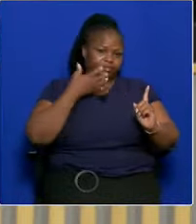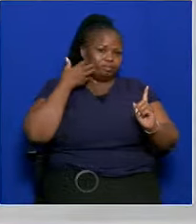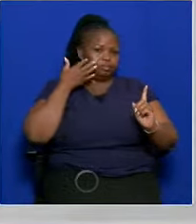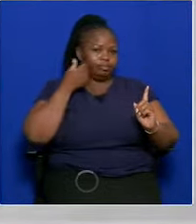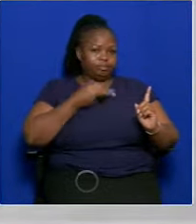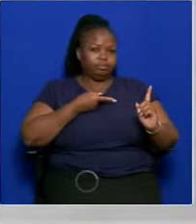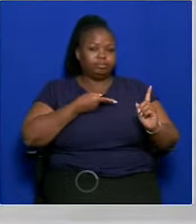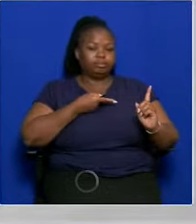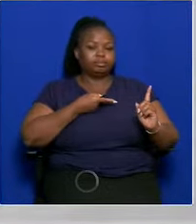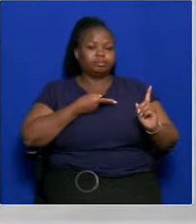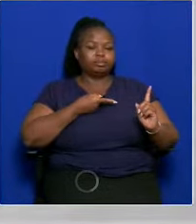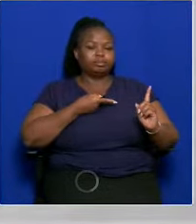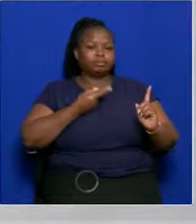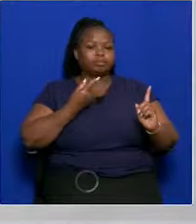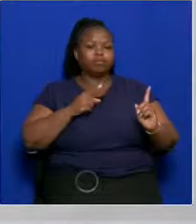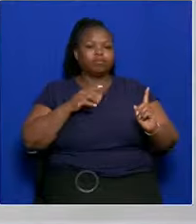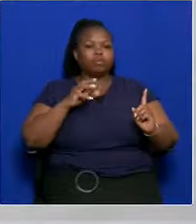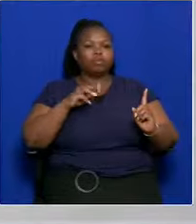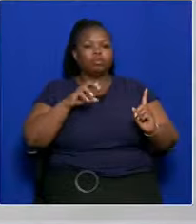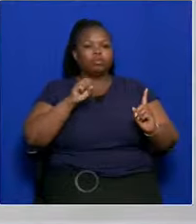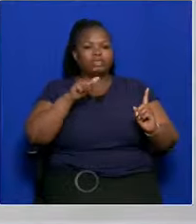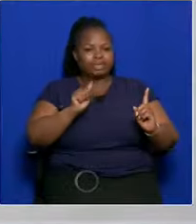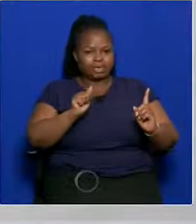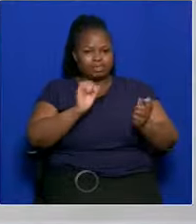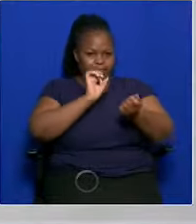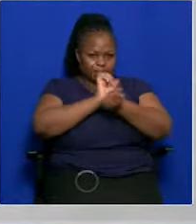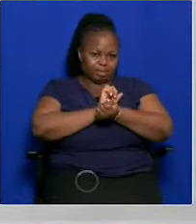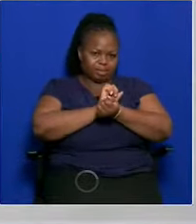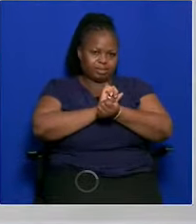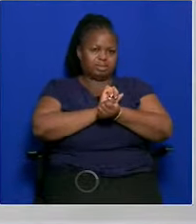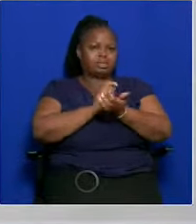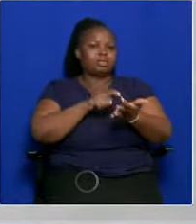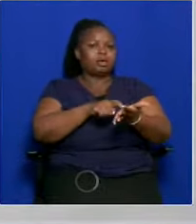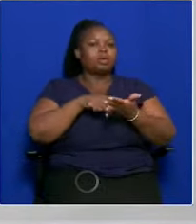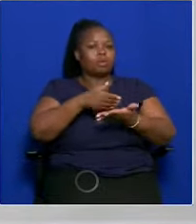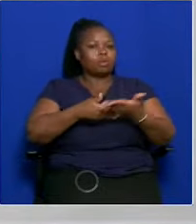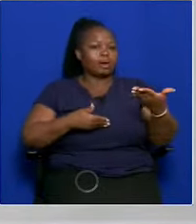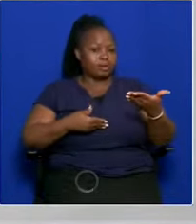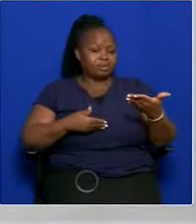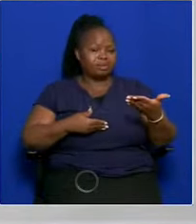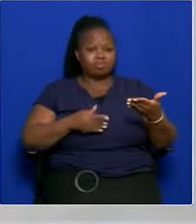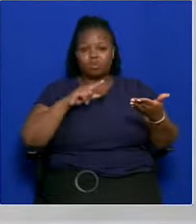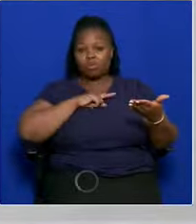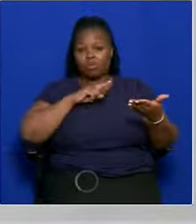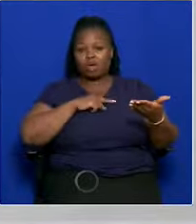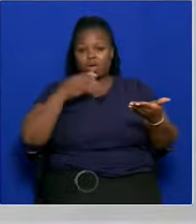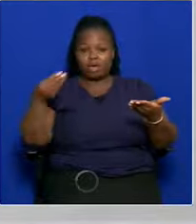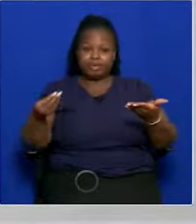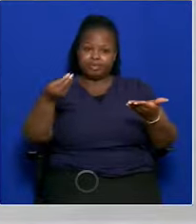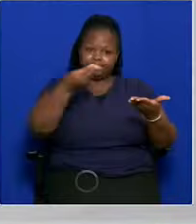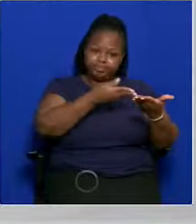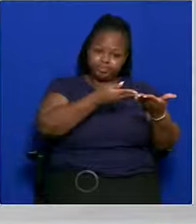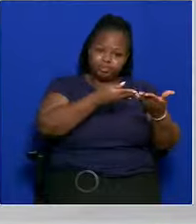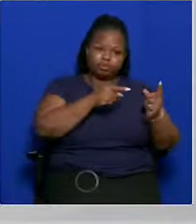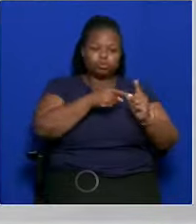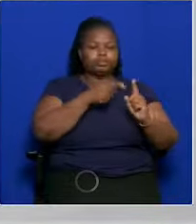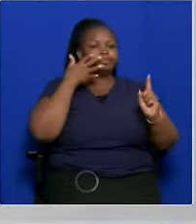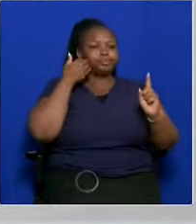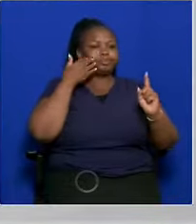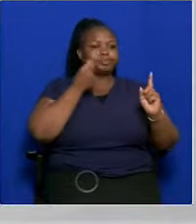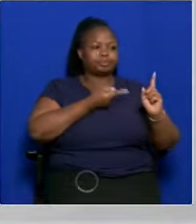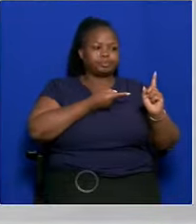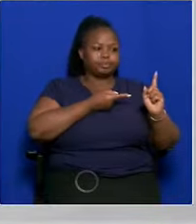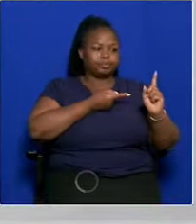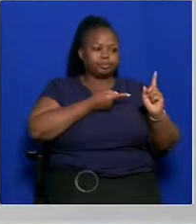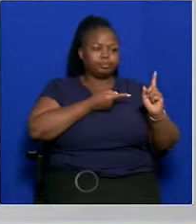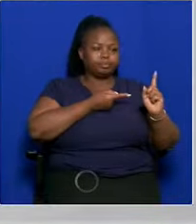for Musa Kaula's arrest. And the purpose of sharing that warrant with Mr. Matlala was so